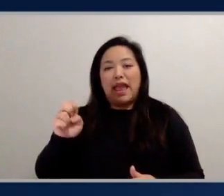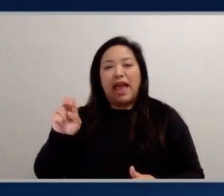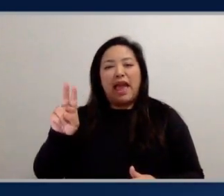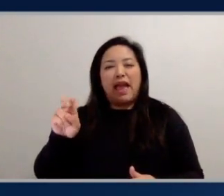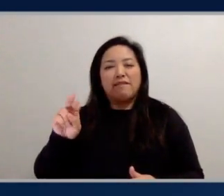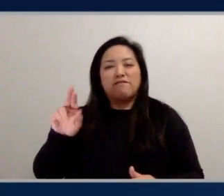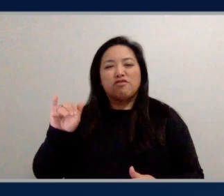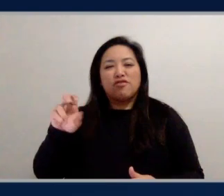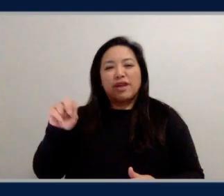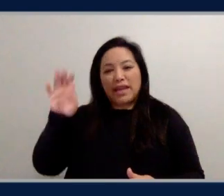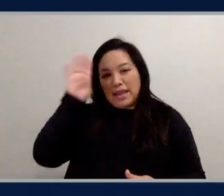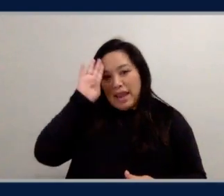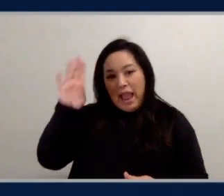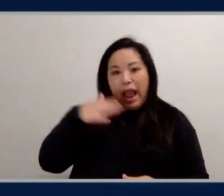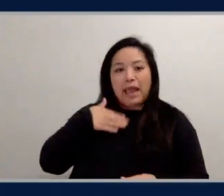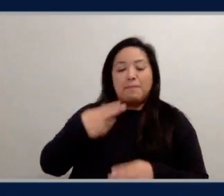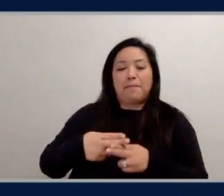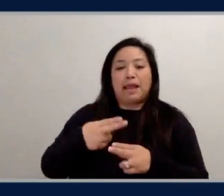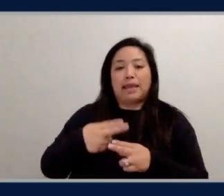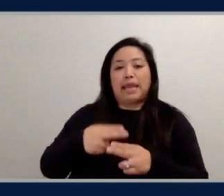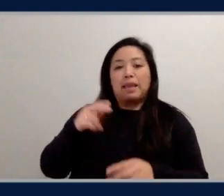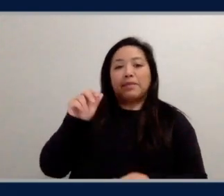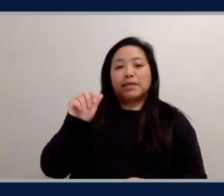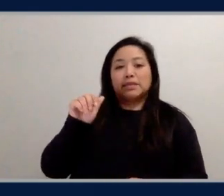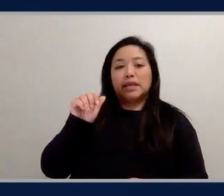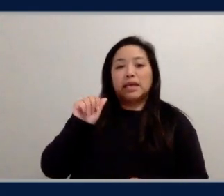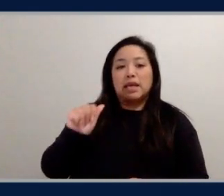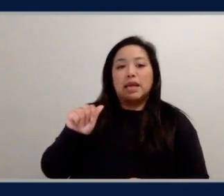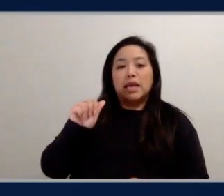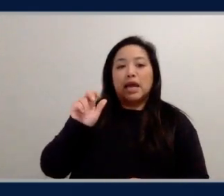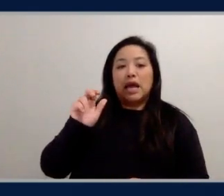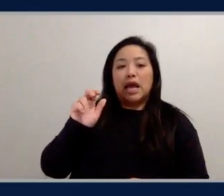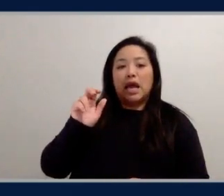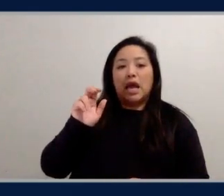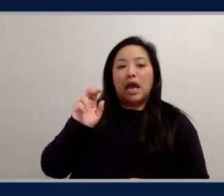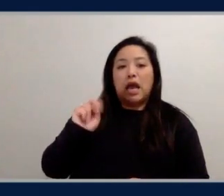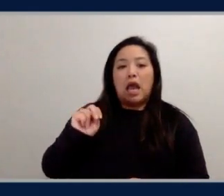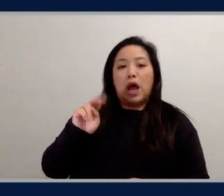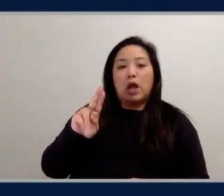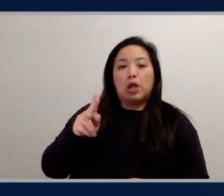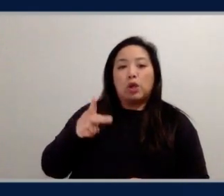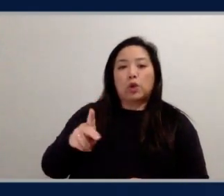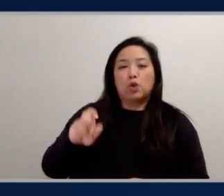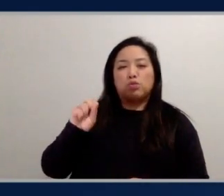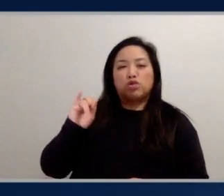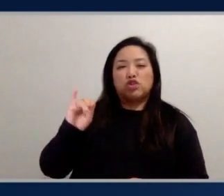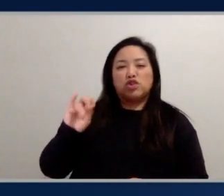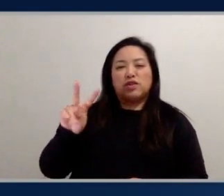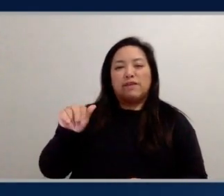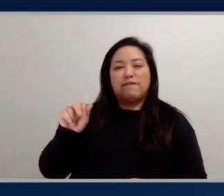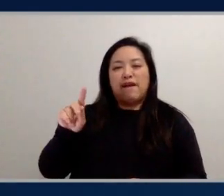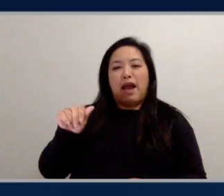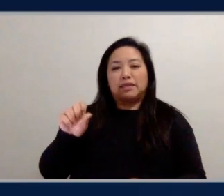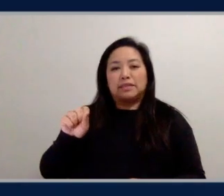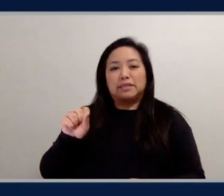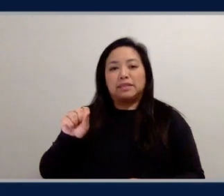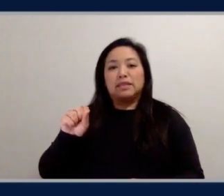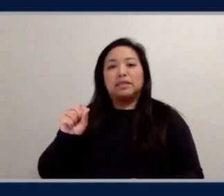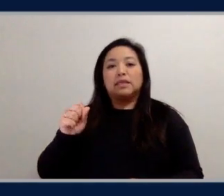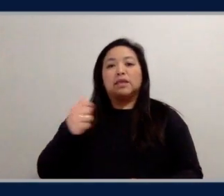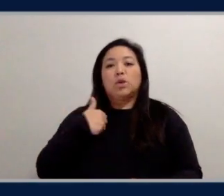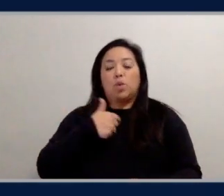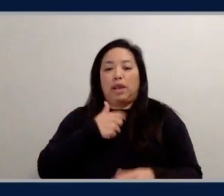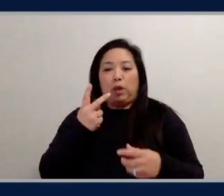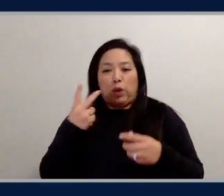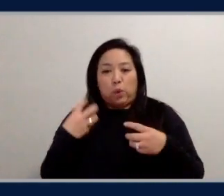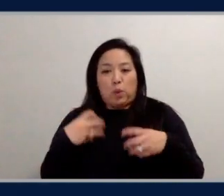My name is Anoop Shivadas. I'm your co-host for today. We are regular host for AWS Repost live